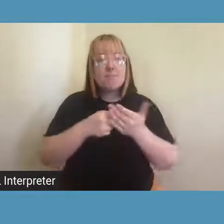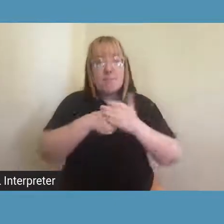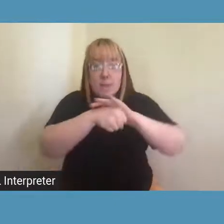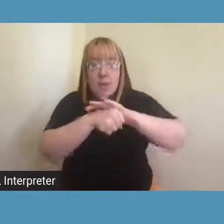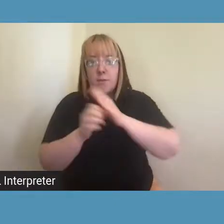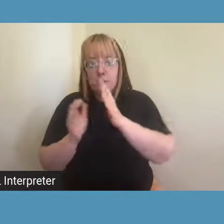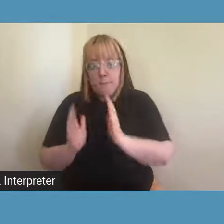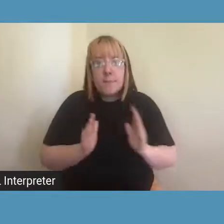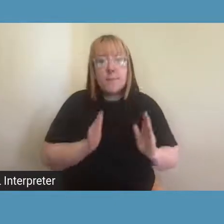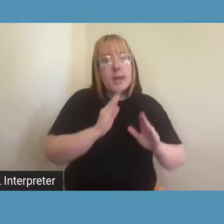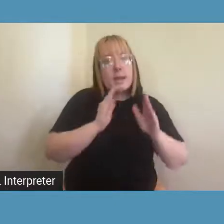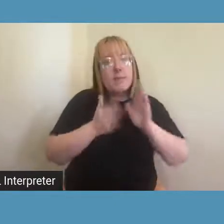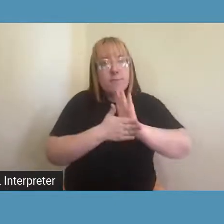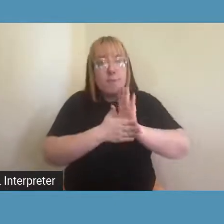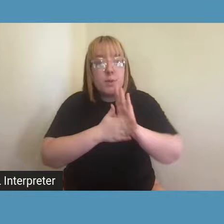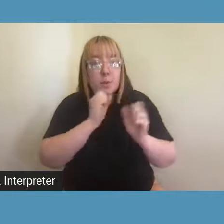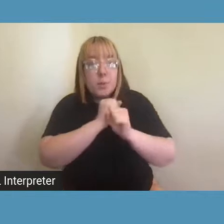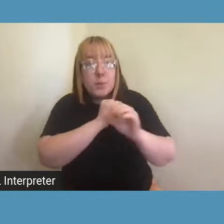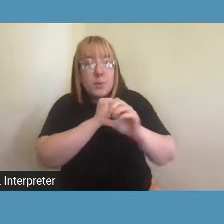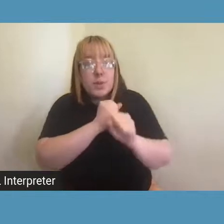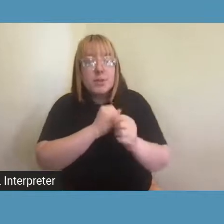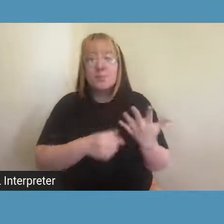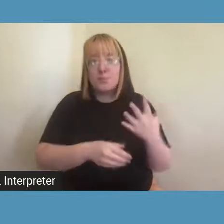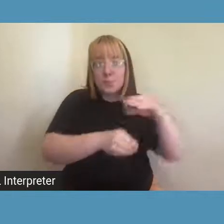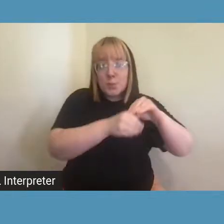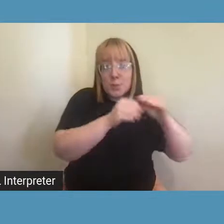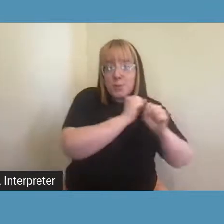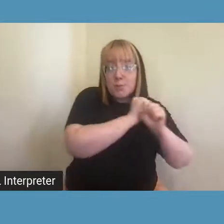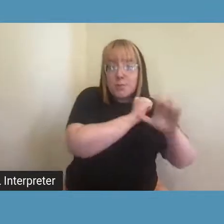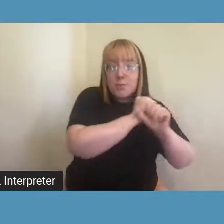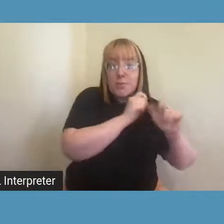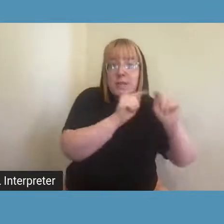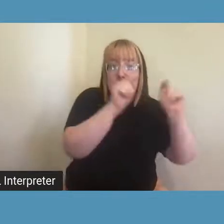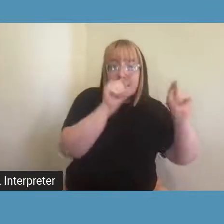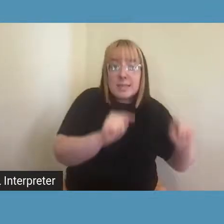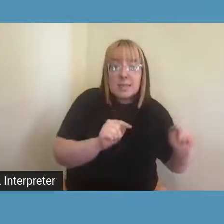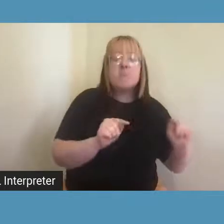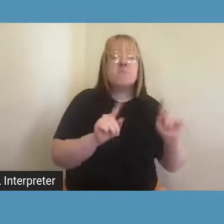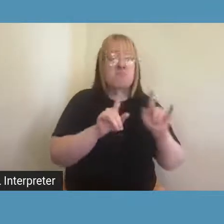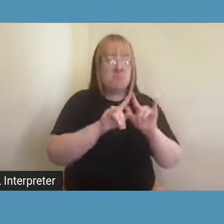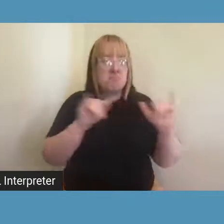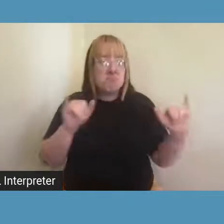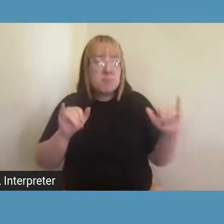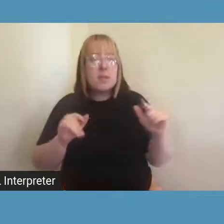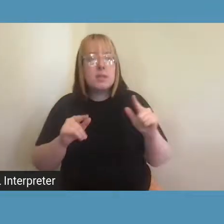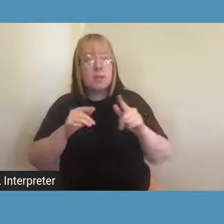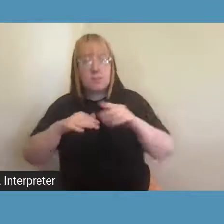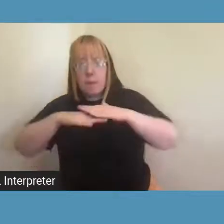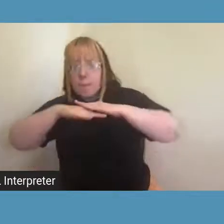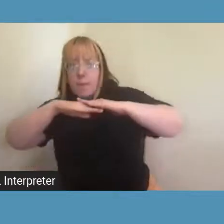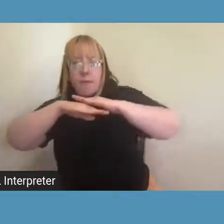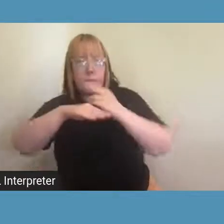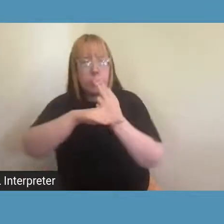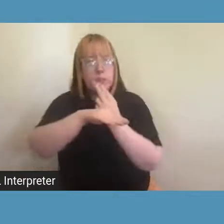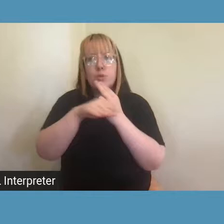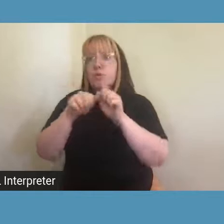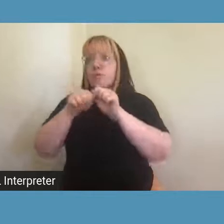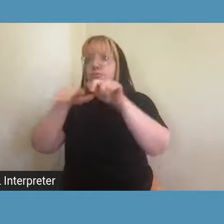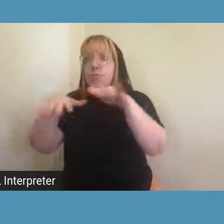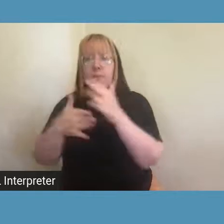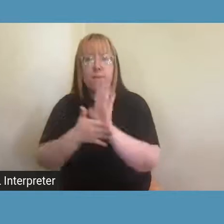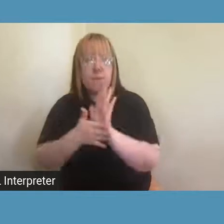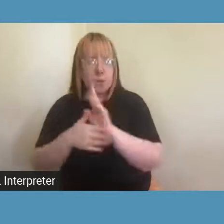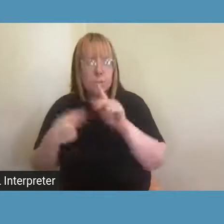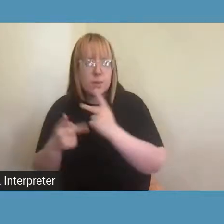for video production, including the use of production templates, as well as the different platforms used to distribute videos. This